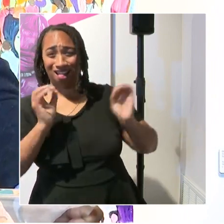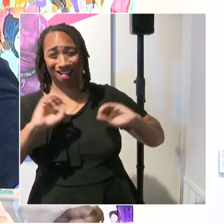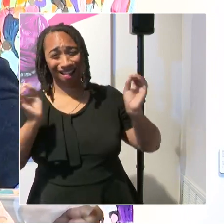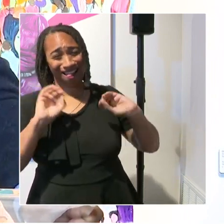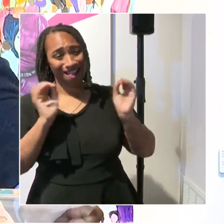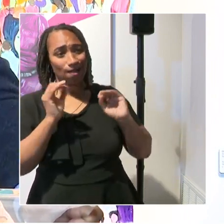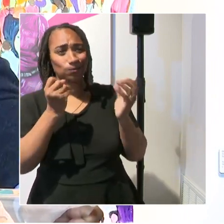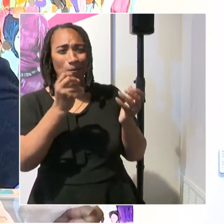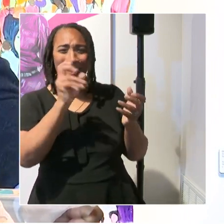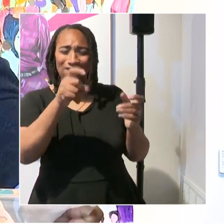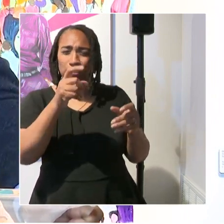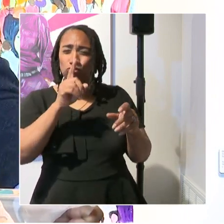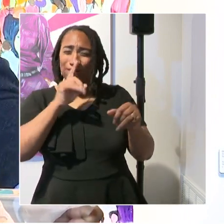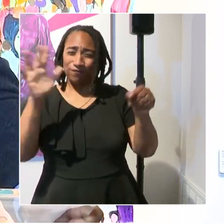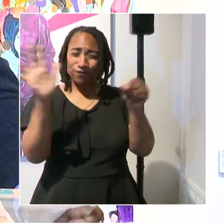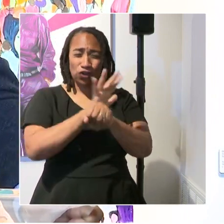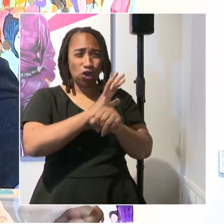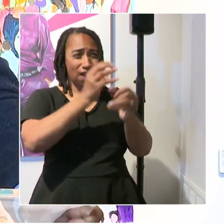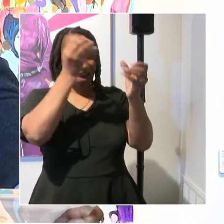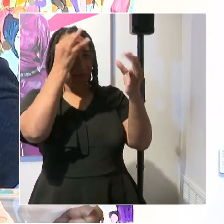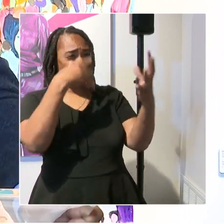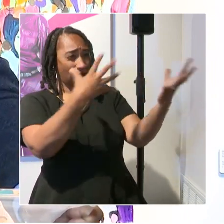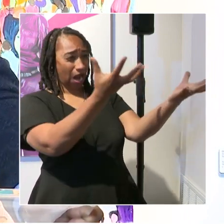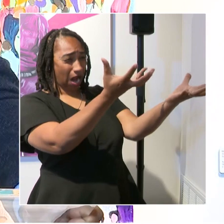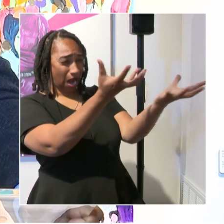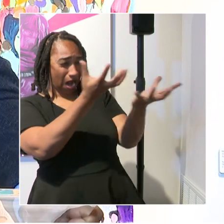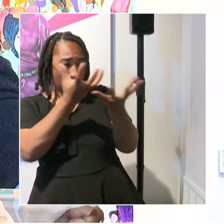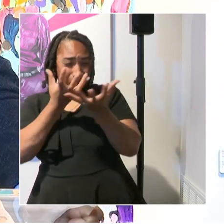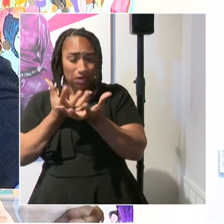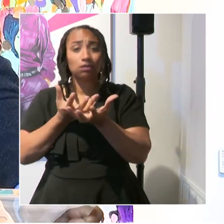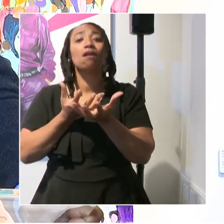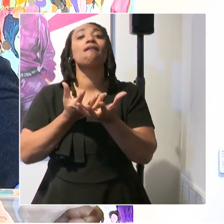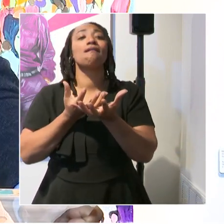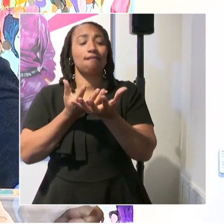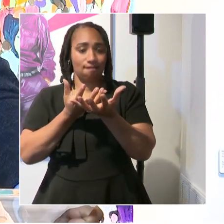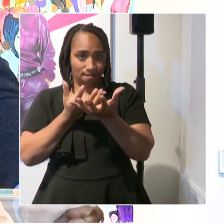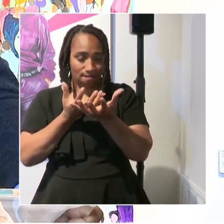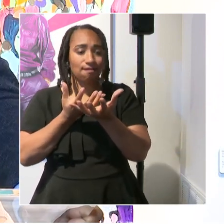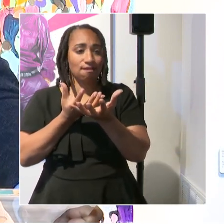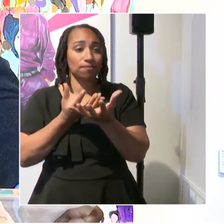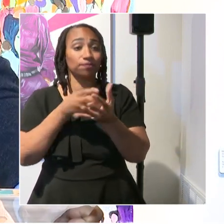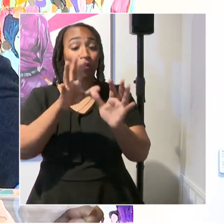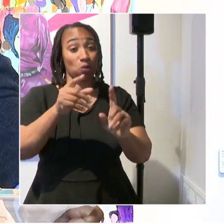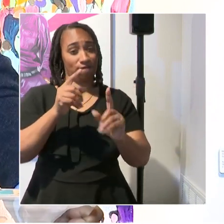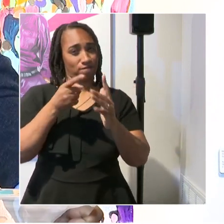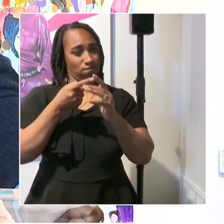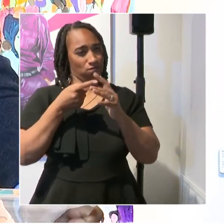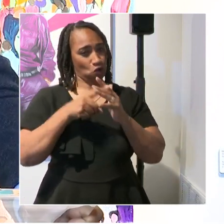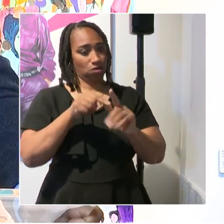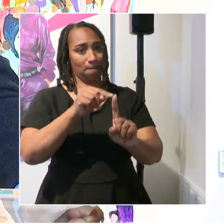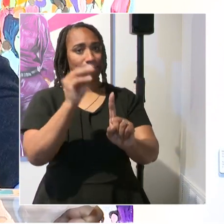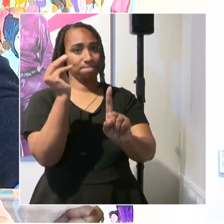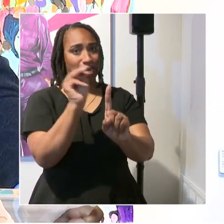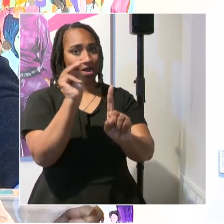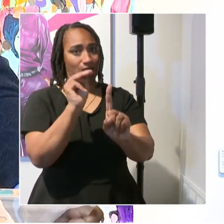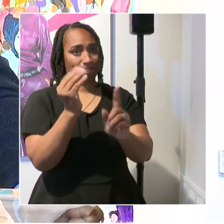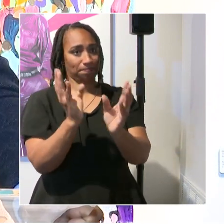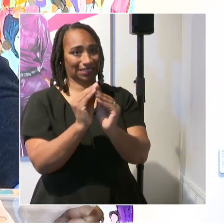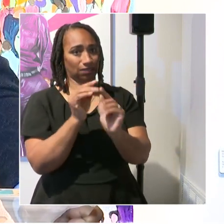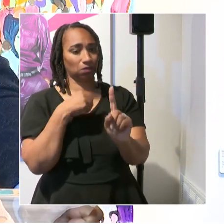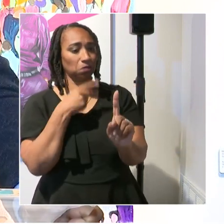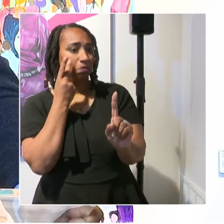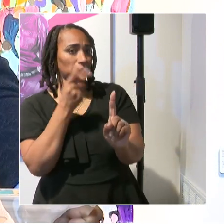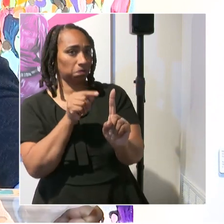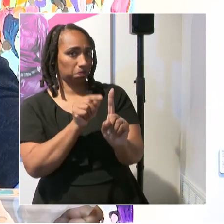comprehend what the report says. But Monday's meeting of the ad hoc committee should really provide